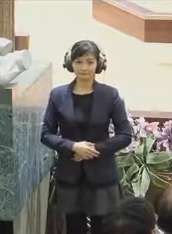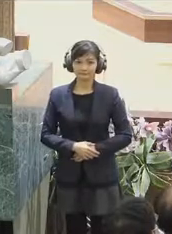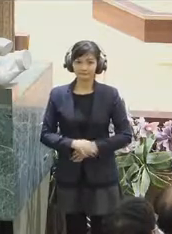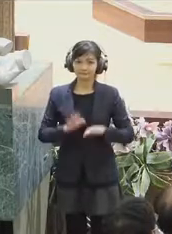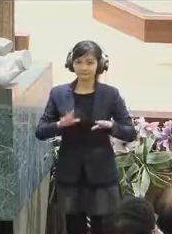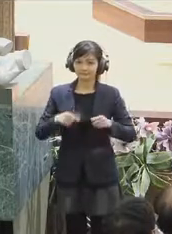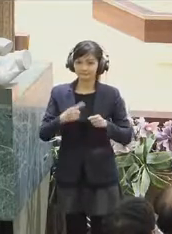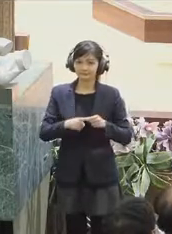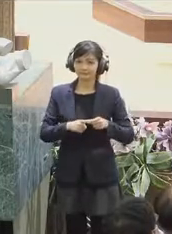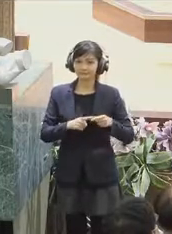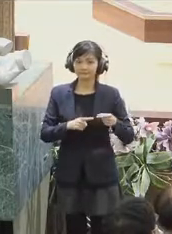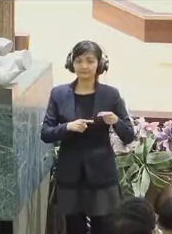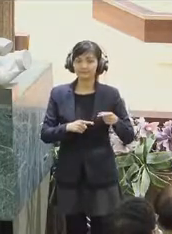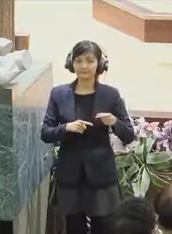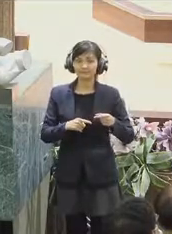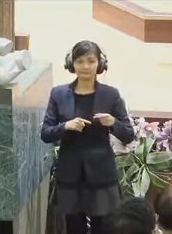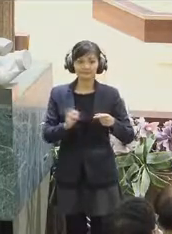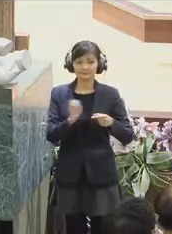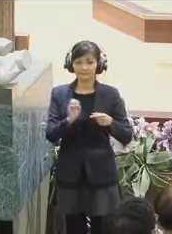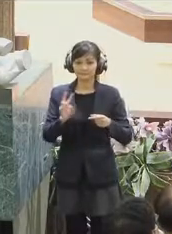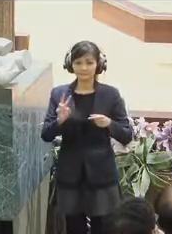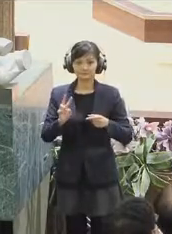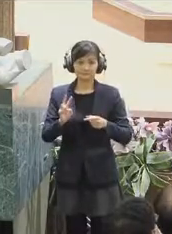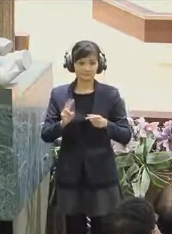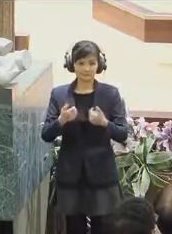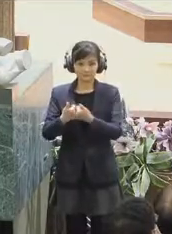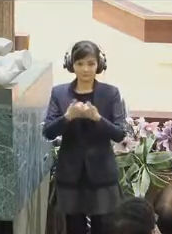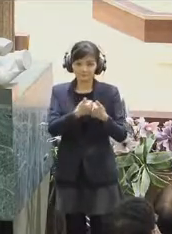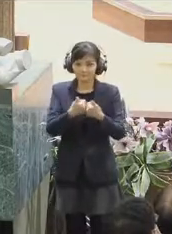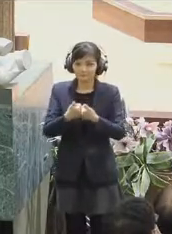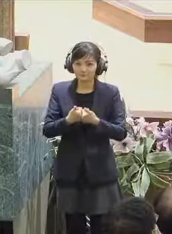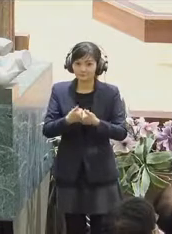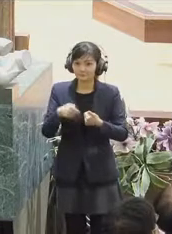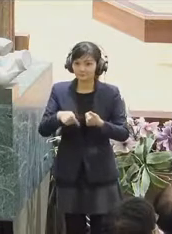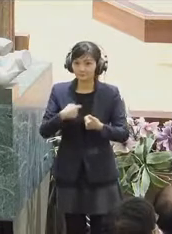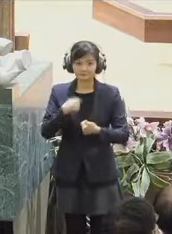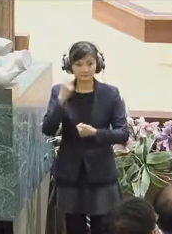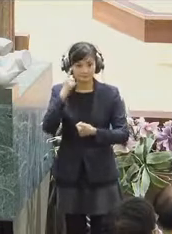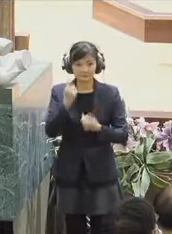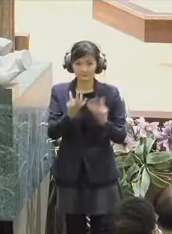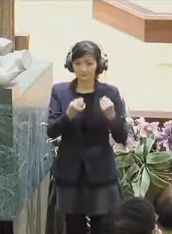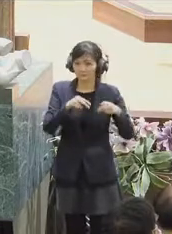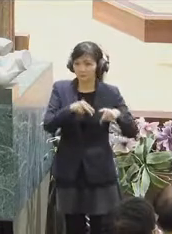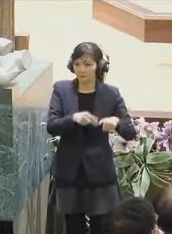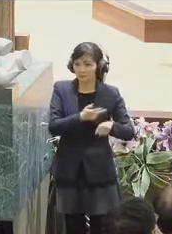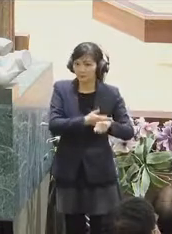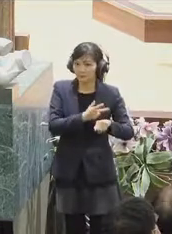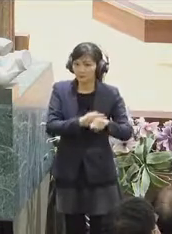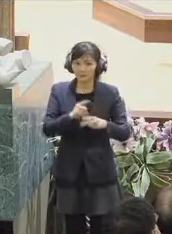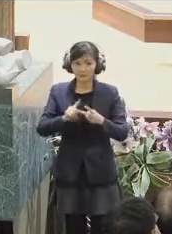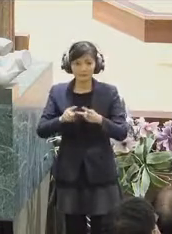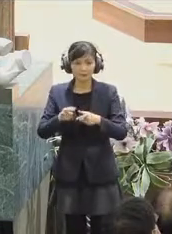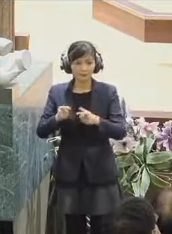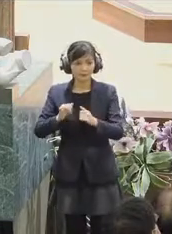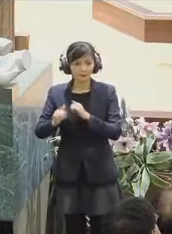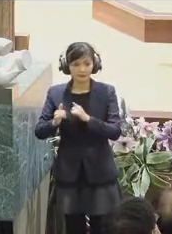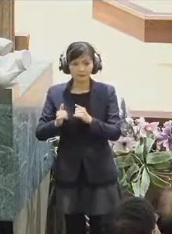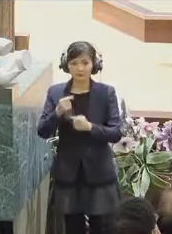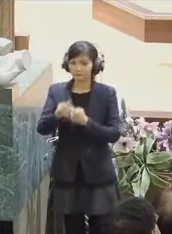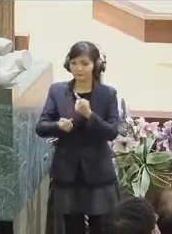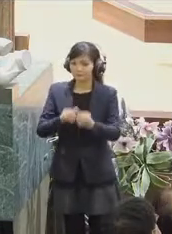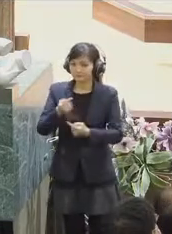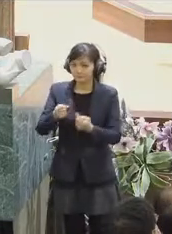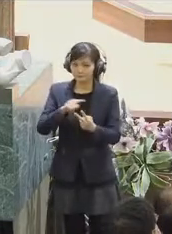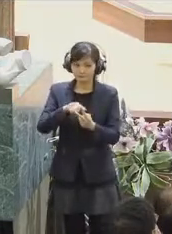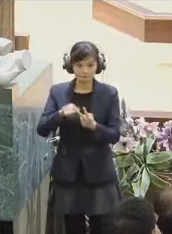talks around the civic hacking movement, digital democracy and innovation. And so I would like to thank